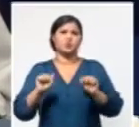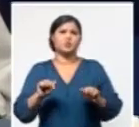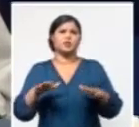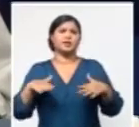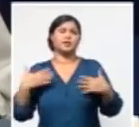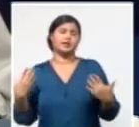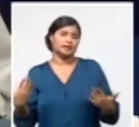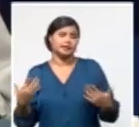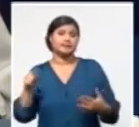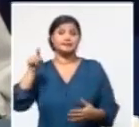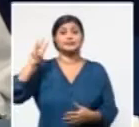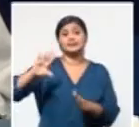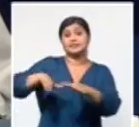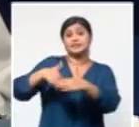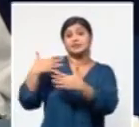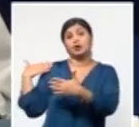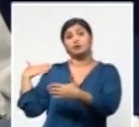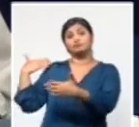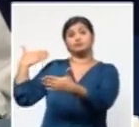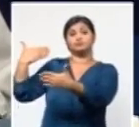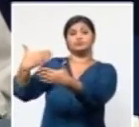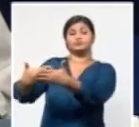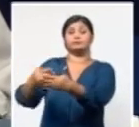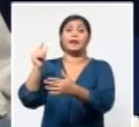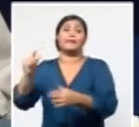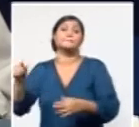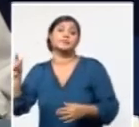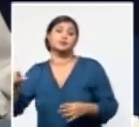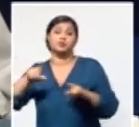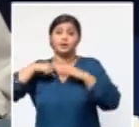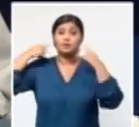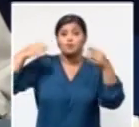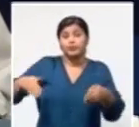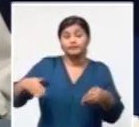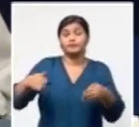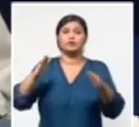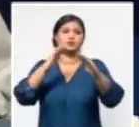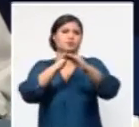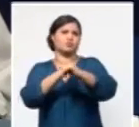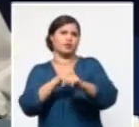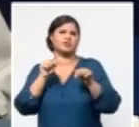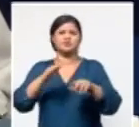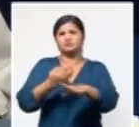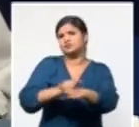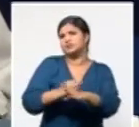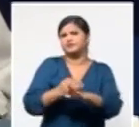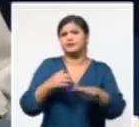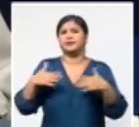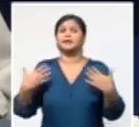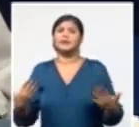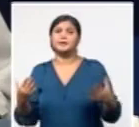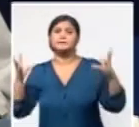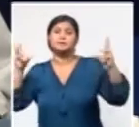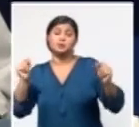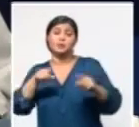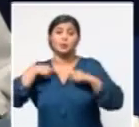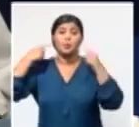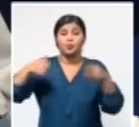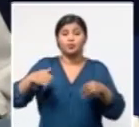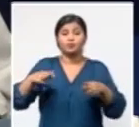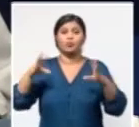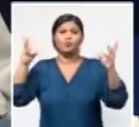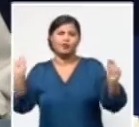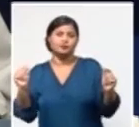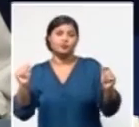the 14th consecutive day without fatalities in Cuba, and that gives the island a fatality rate of